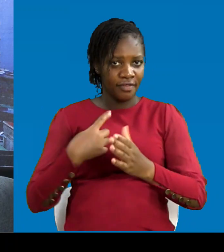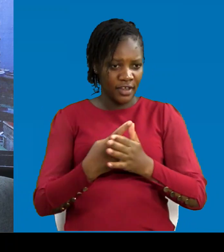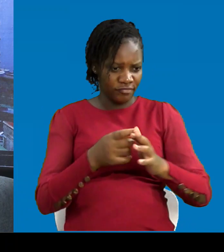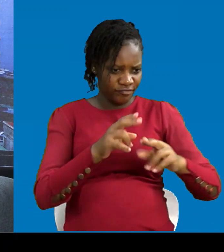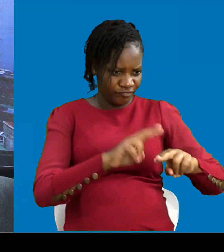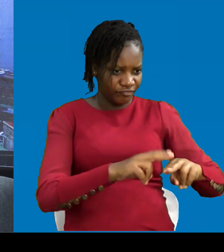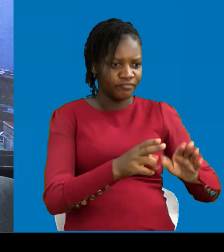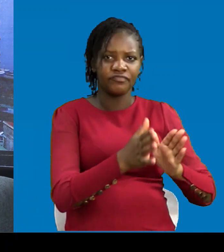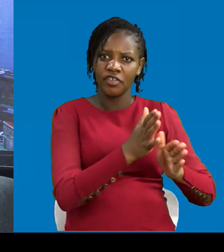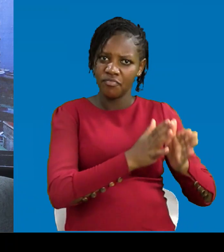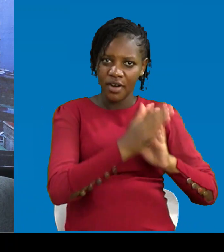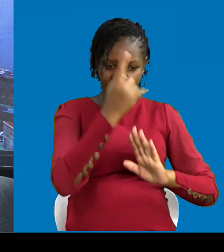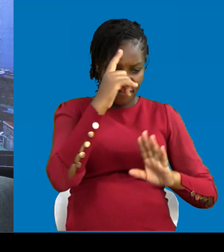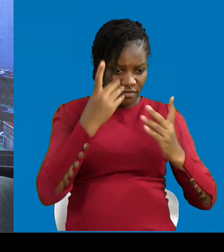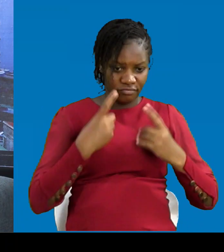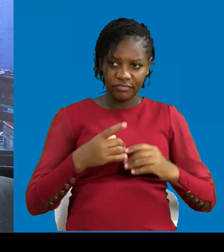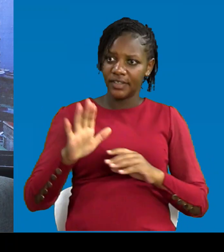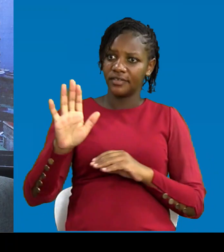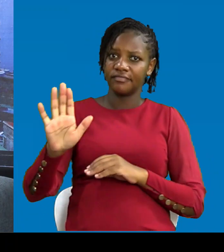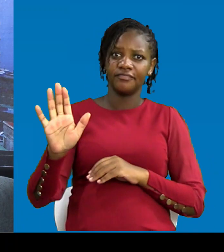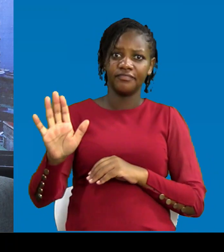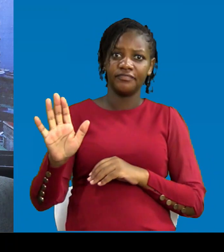for, because for some maybe it's